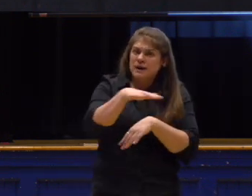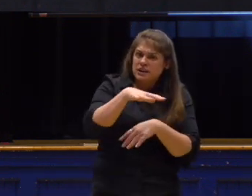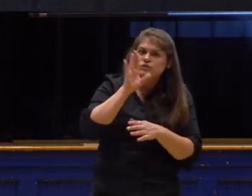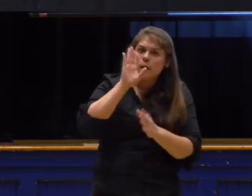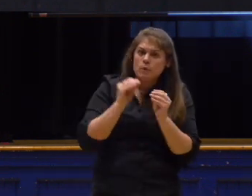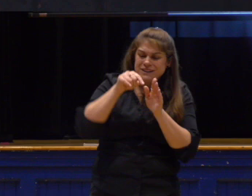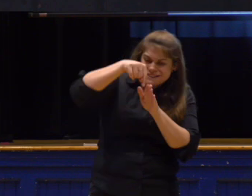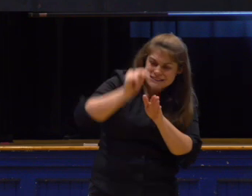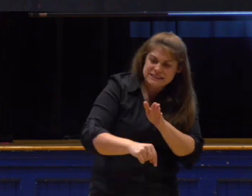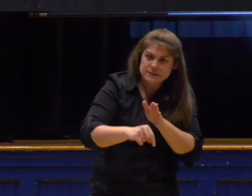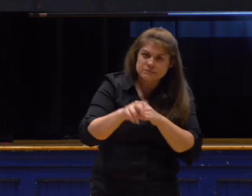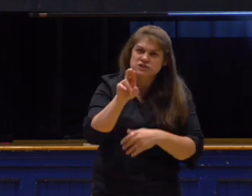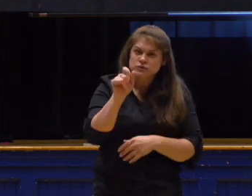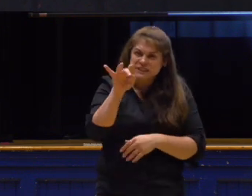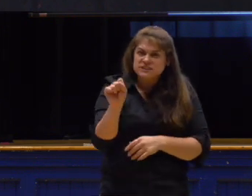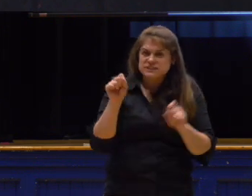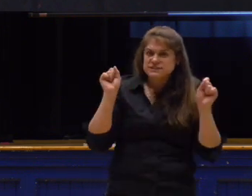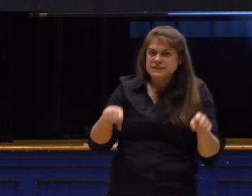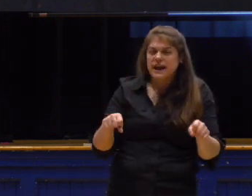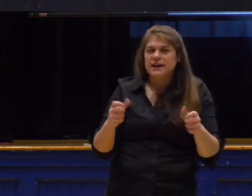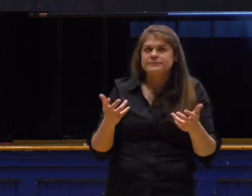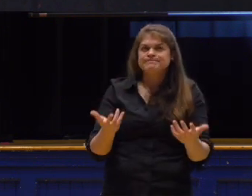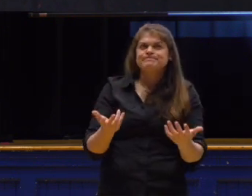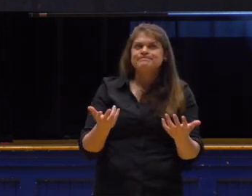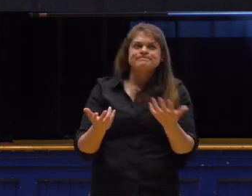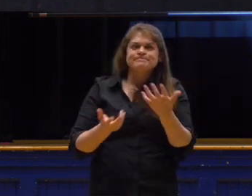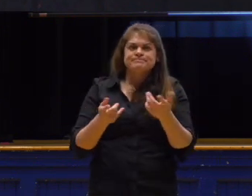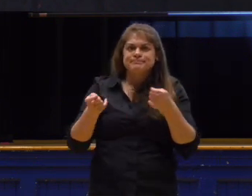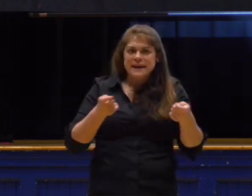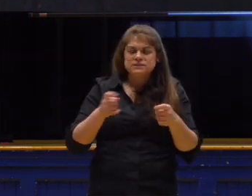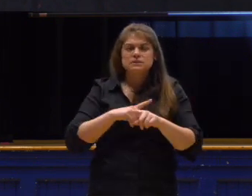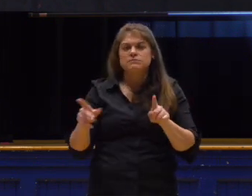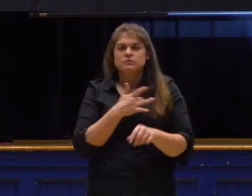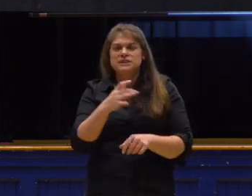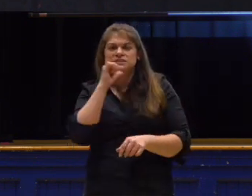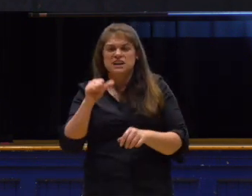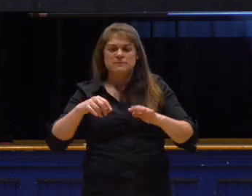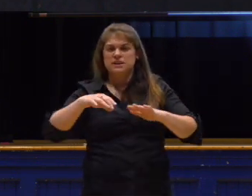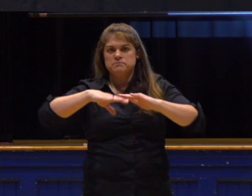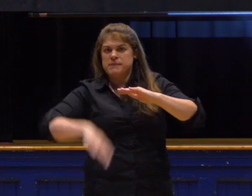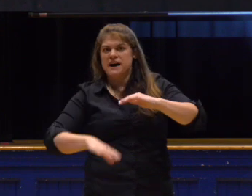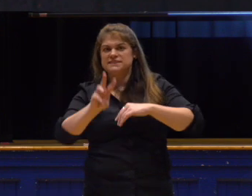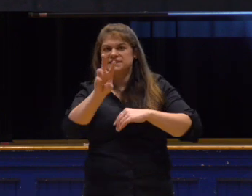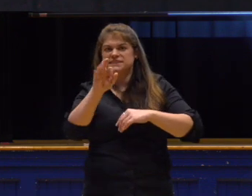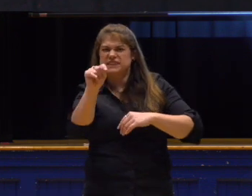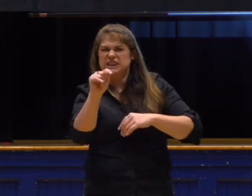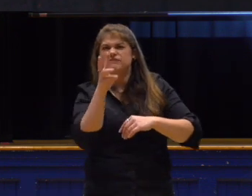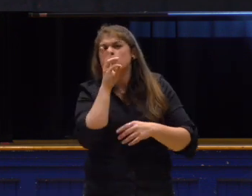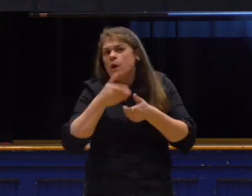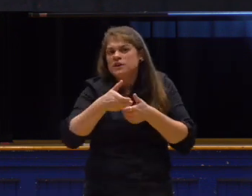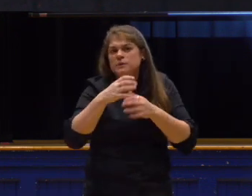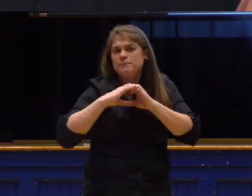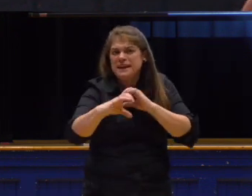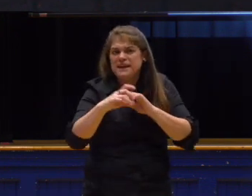the utility companies. But we're typically not beyond maybe 6 feet for a water main.